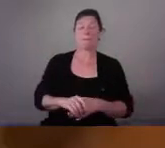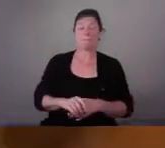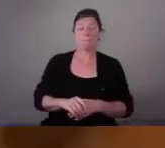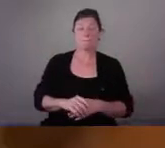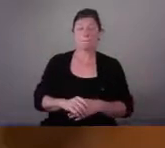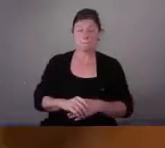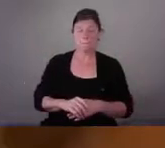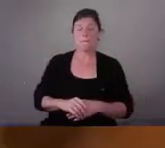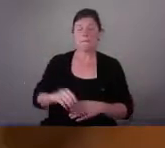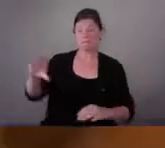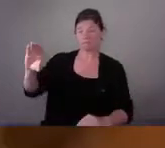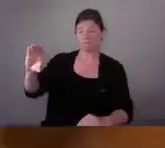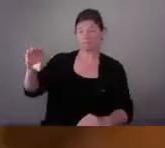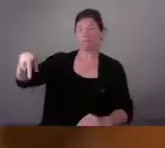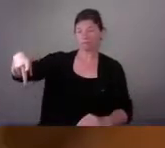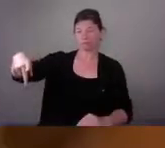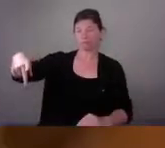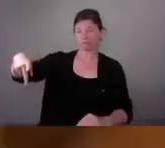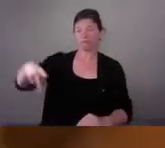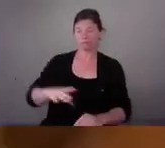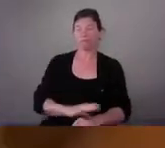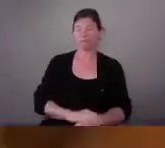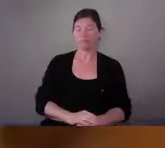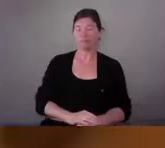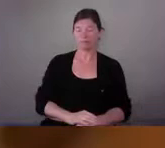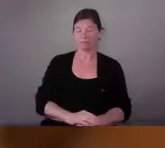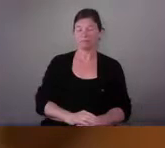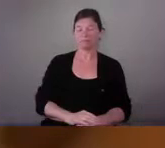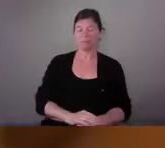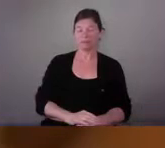is cerebral palsy.